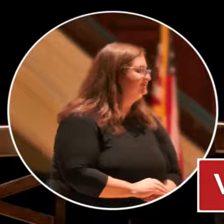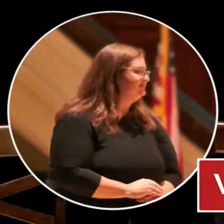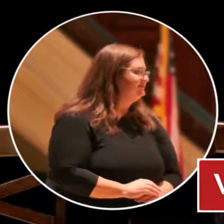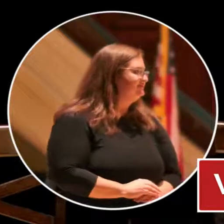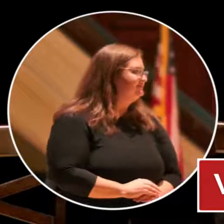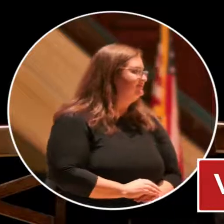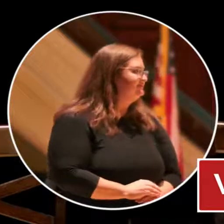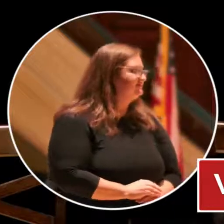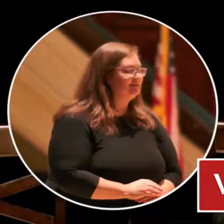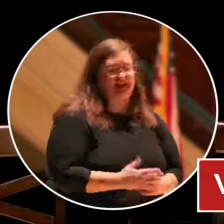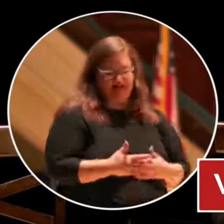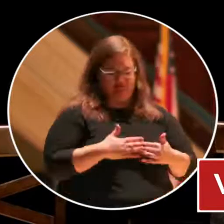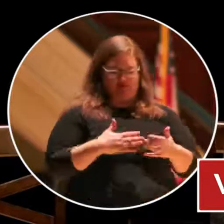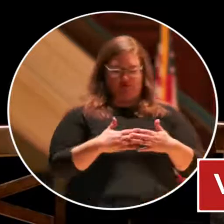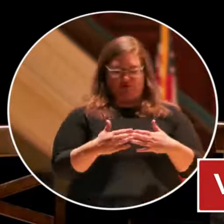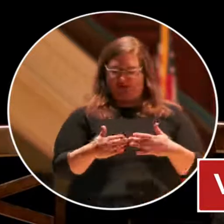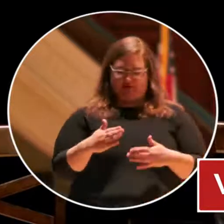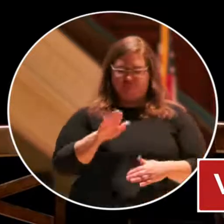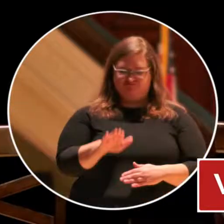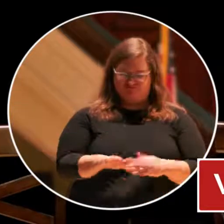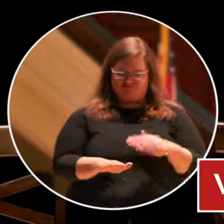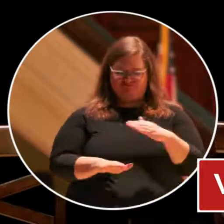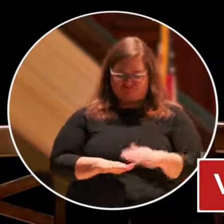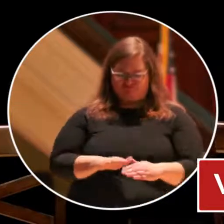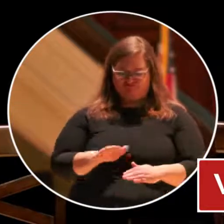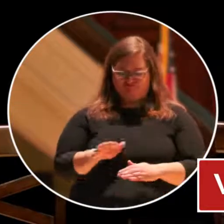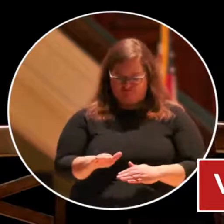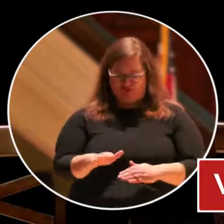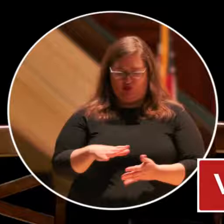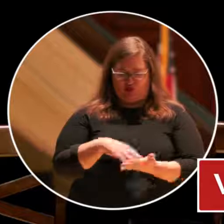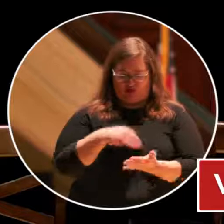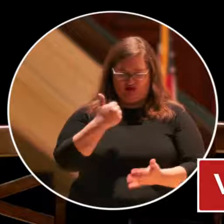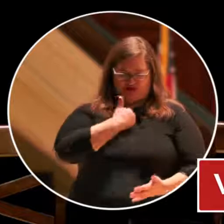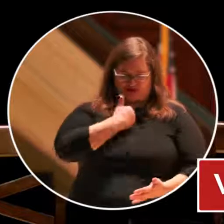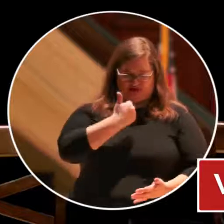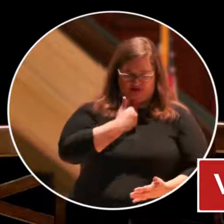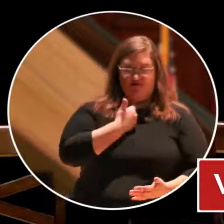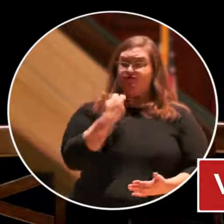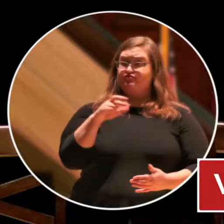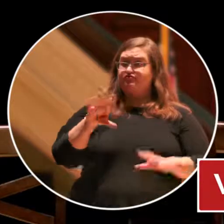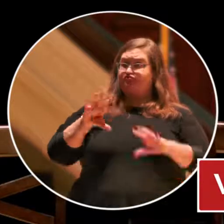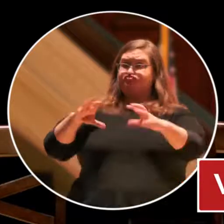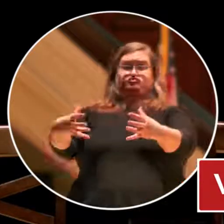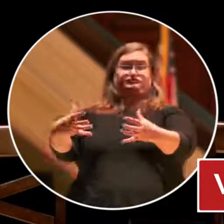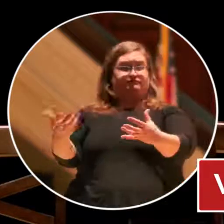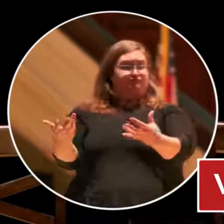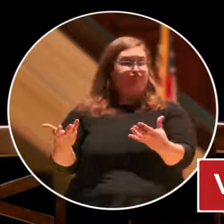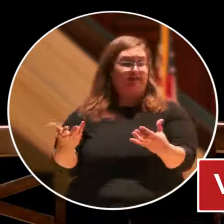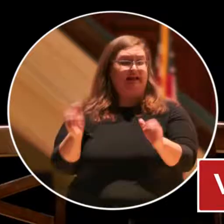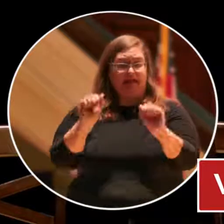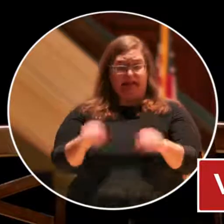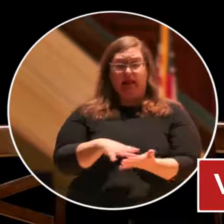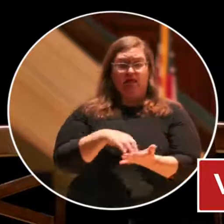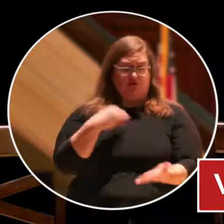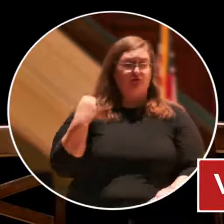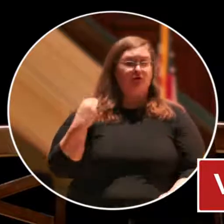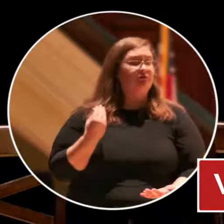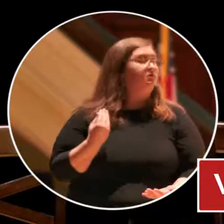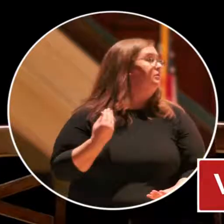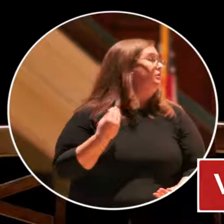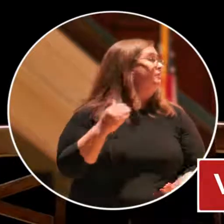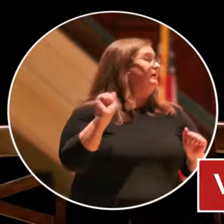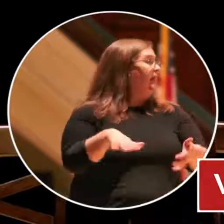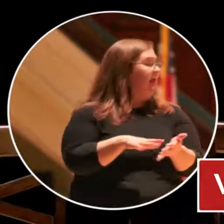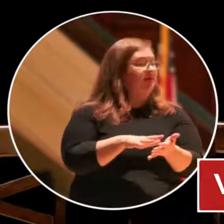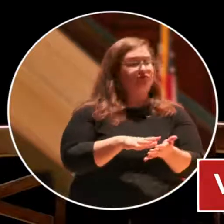Whether we're taking those steps on our own to learn or we're doing it in a group, we can learn